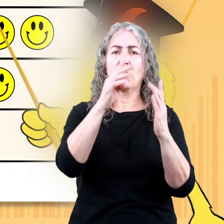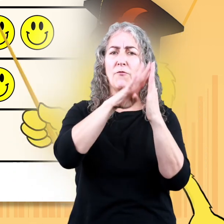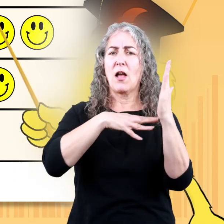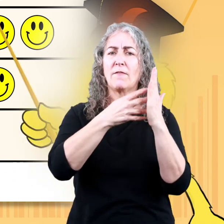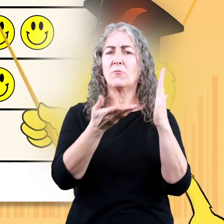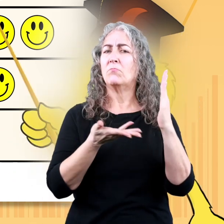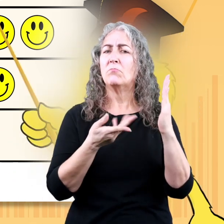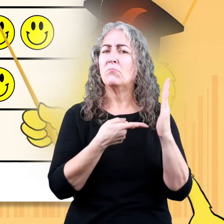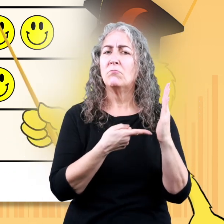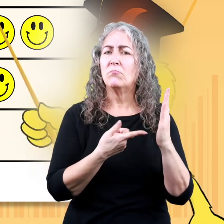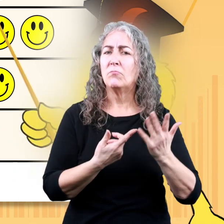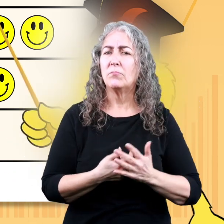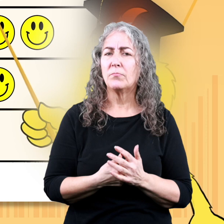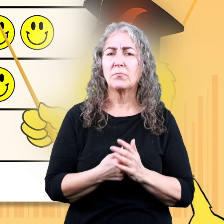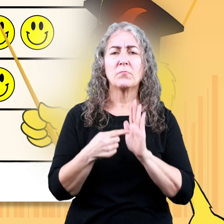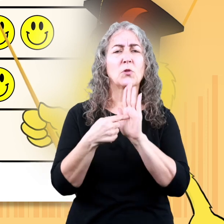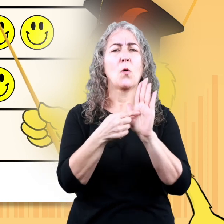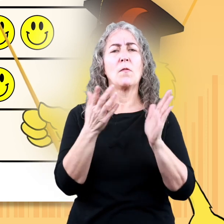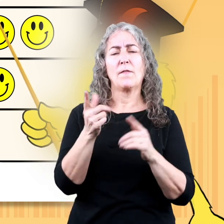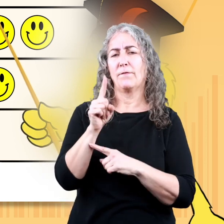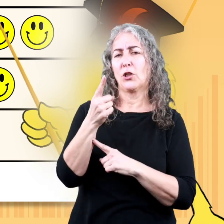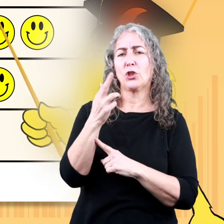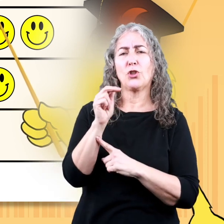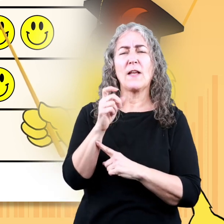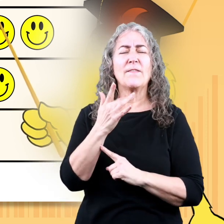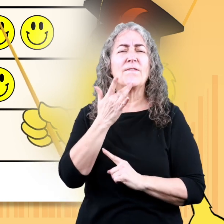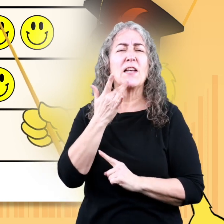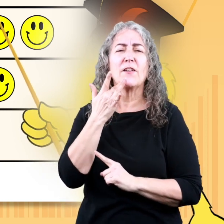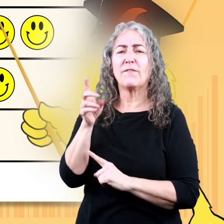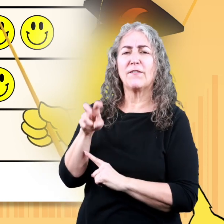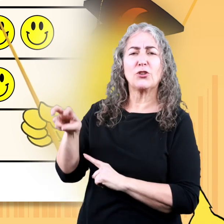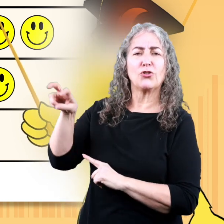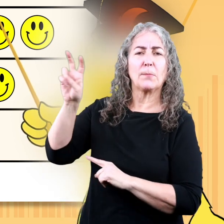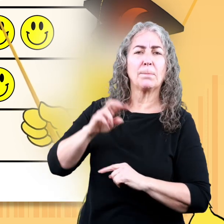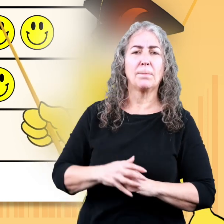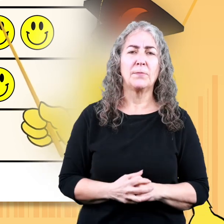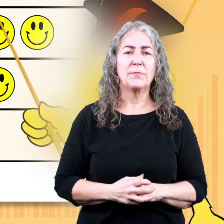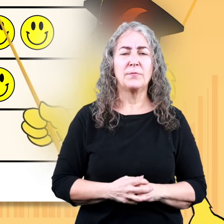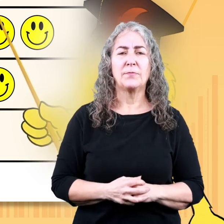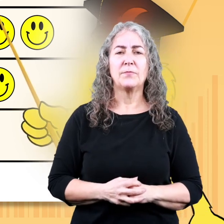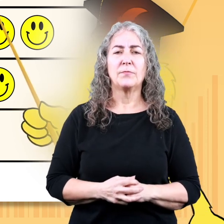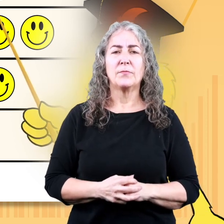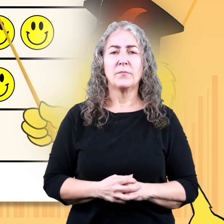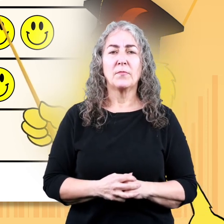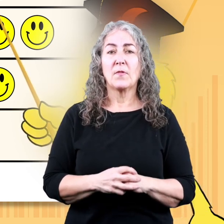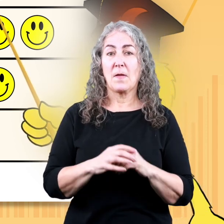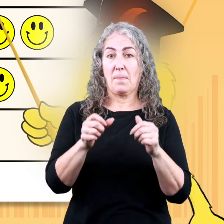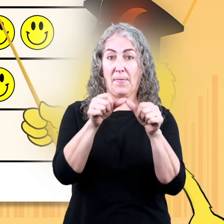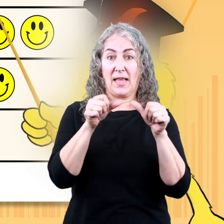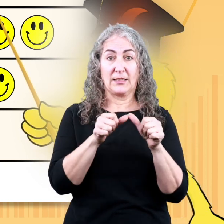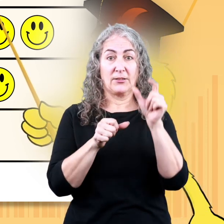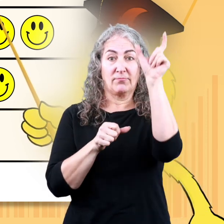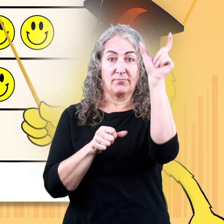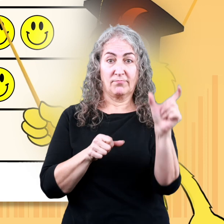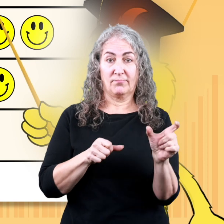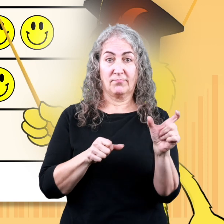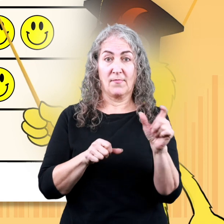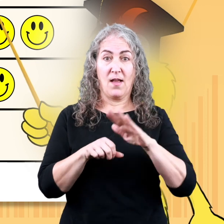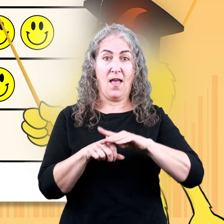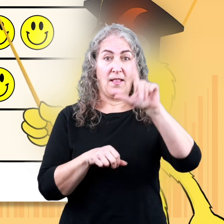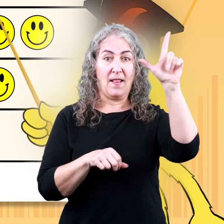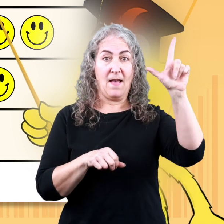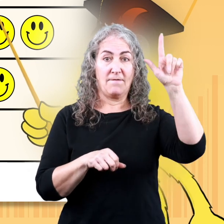tells us that this graph is about favorite first grade field trips. The places the first graders